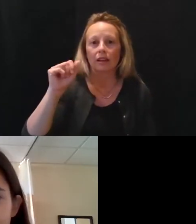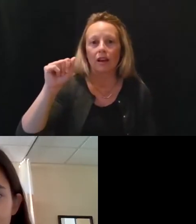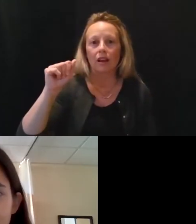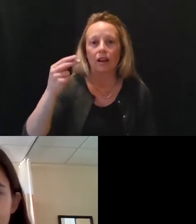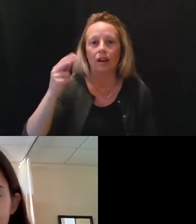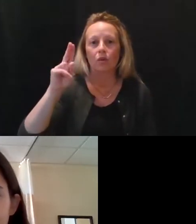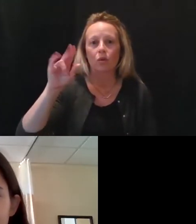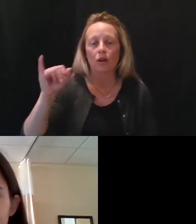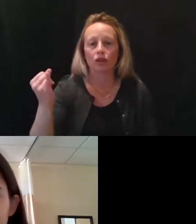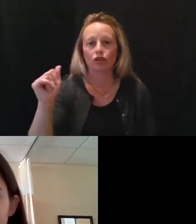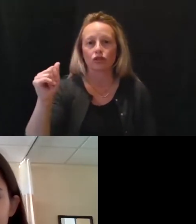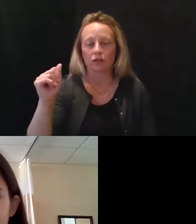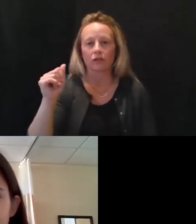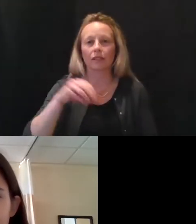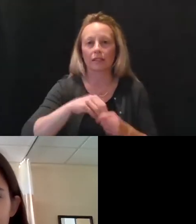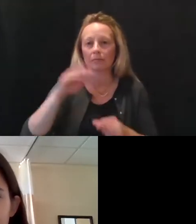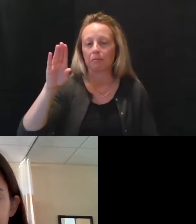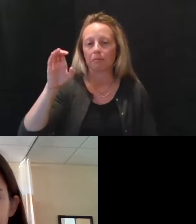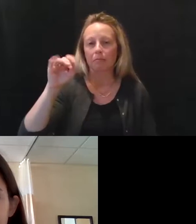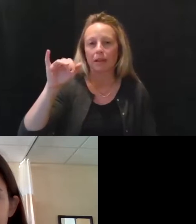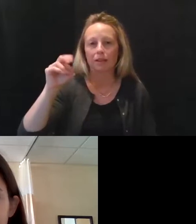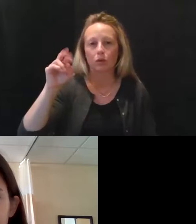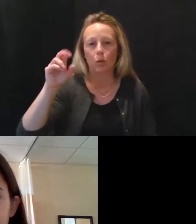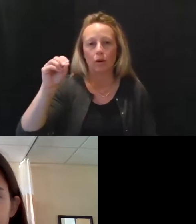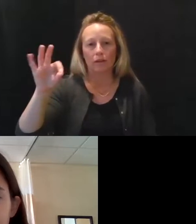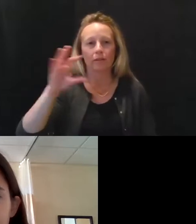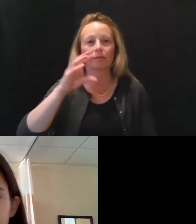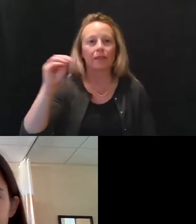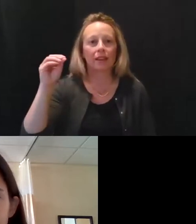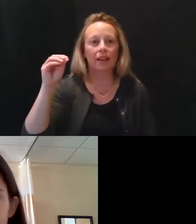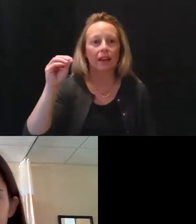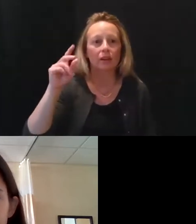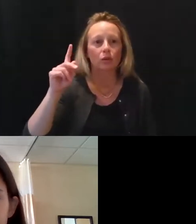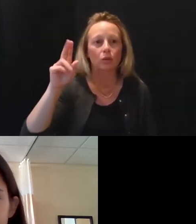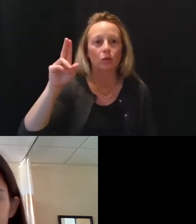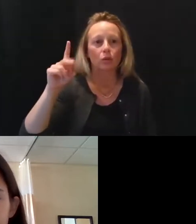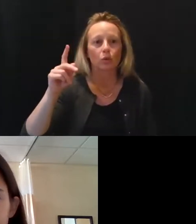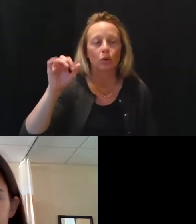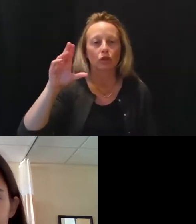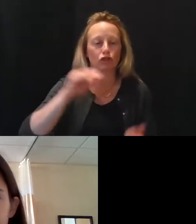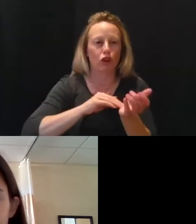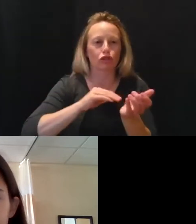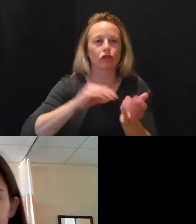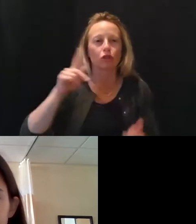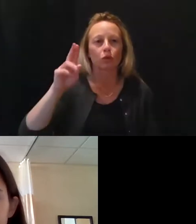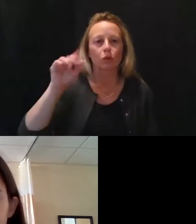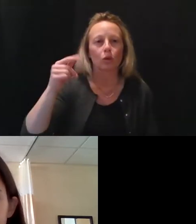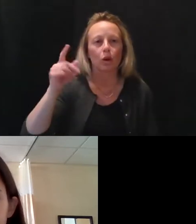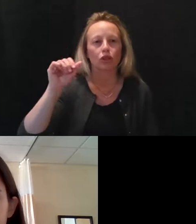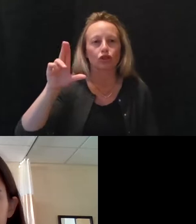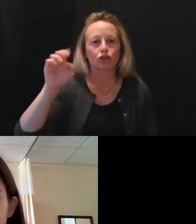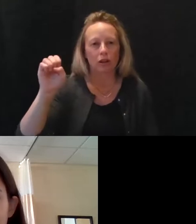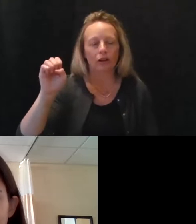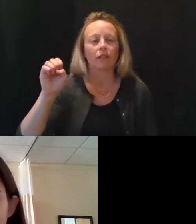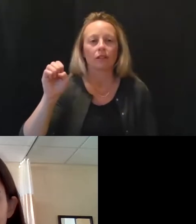Clinic Pediatrics in Bettendorf and Dr. Deepna Kukreja of Genesis Health Group Bettendorf Pediatrics.